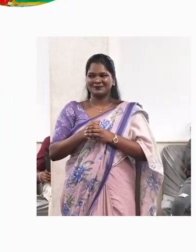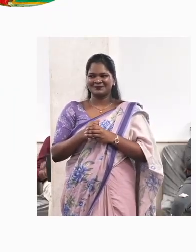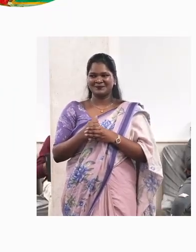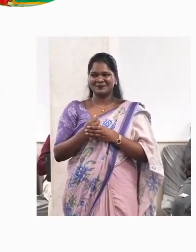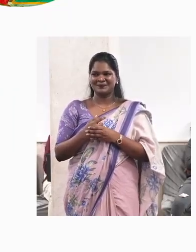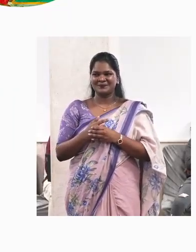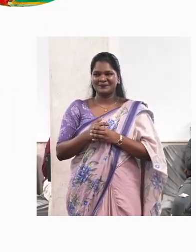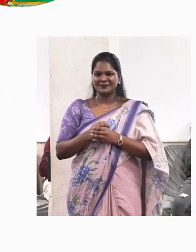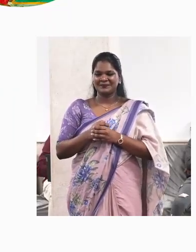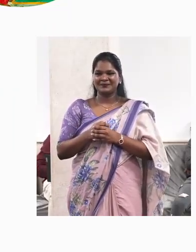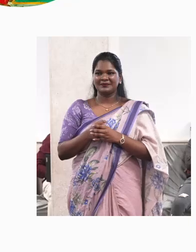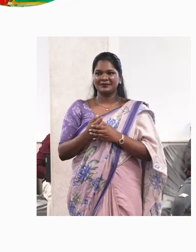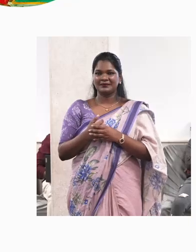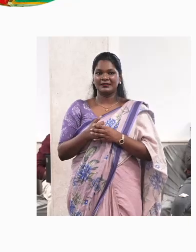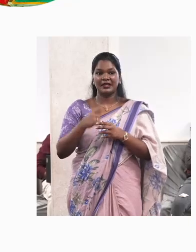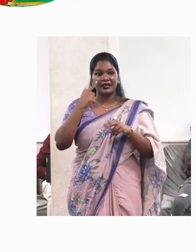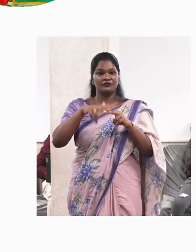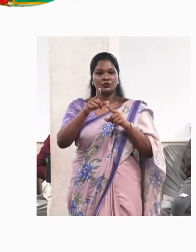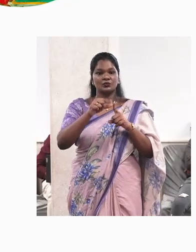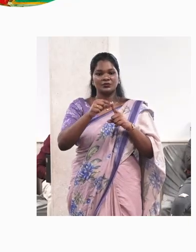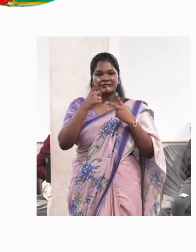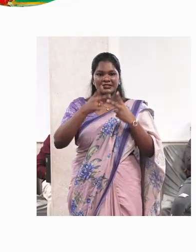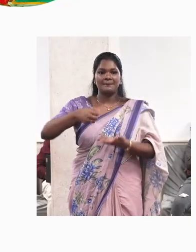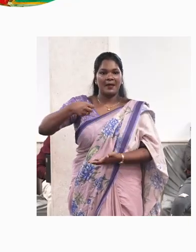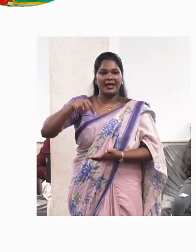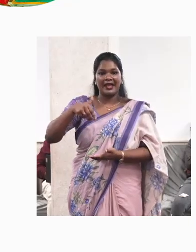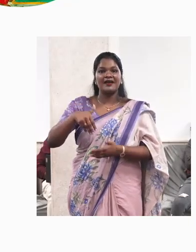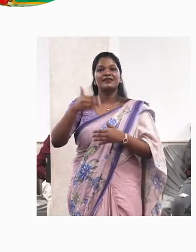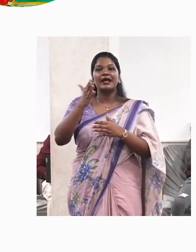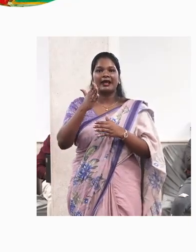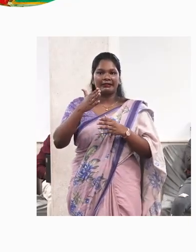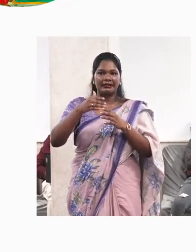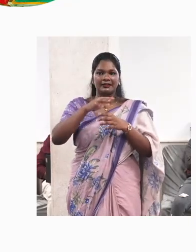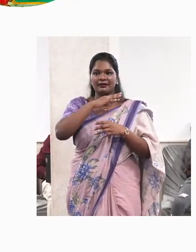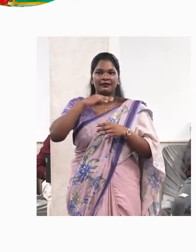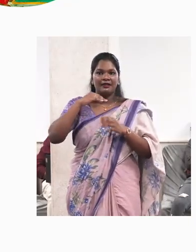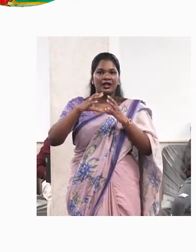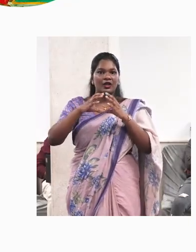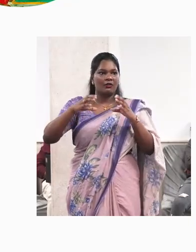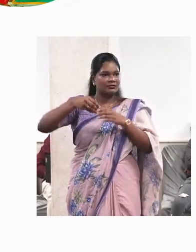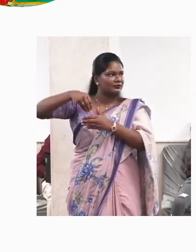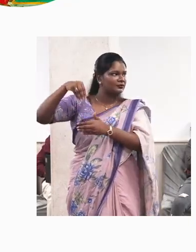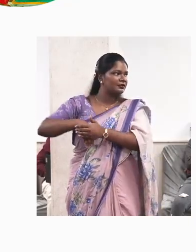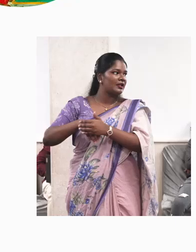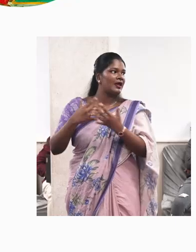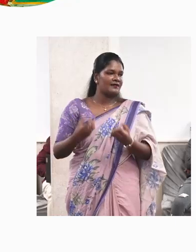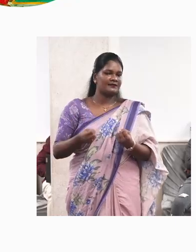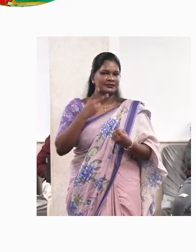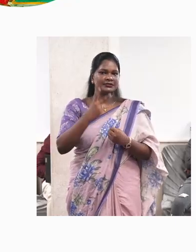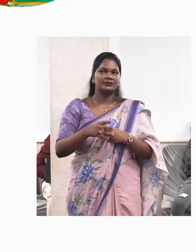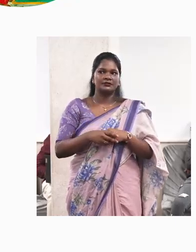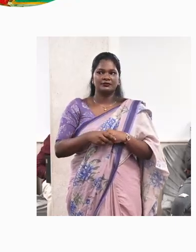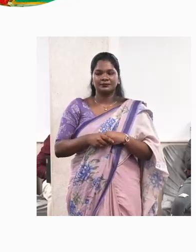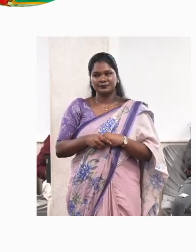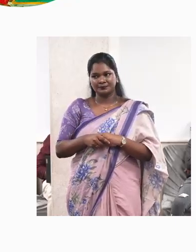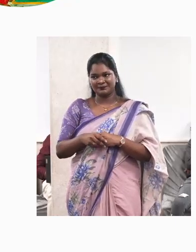It's Tiruchelvi's bag. So if you do see a bag with a green purse in it, this cloth bag, appreciate